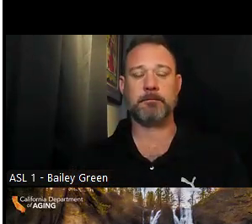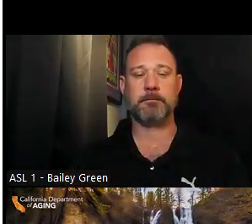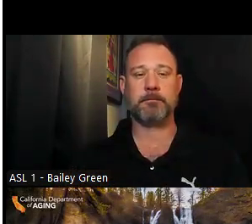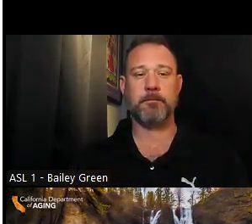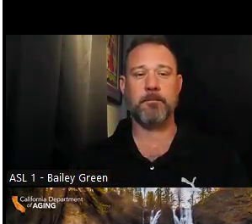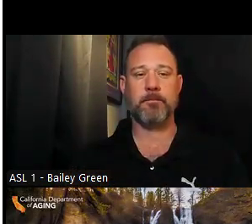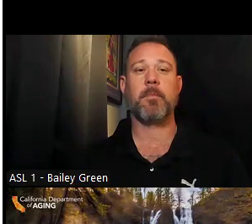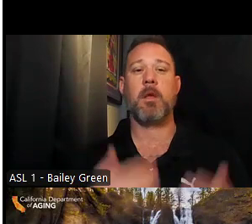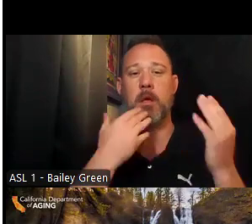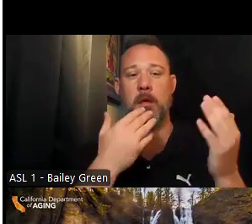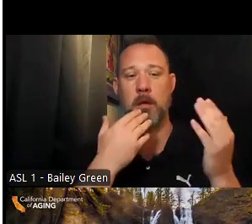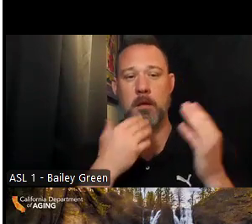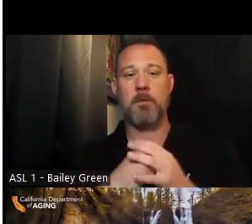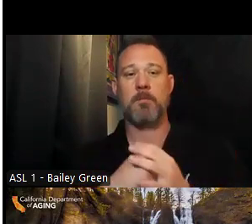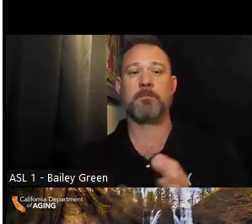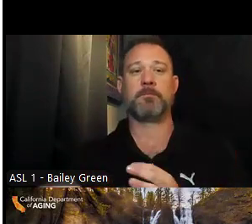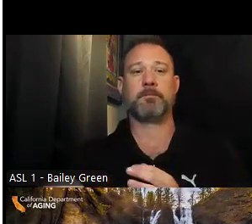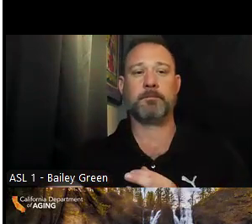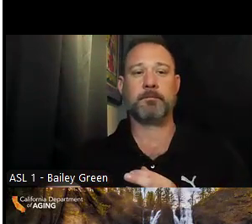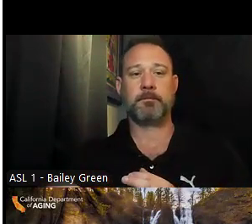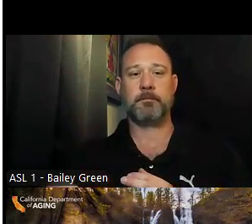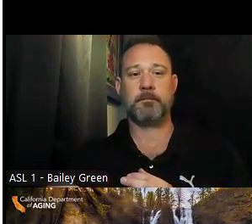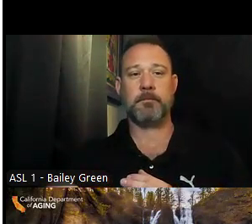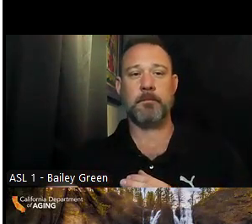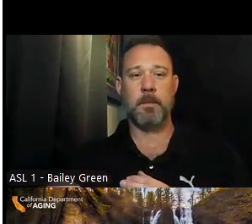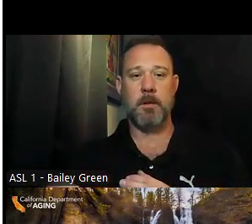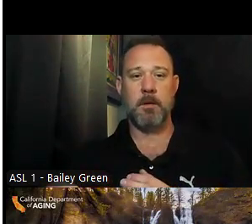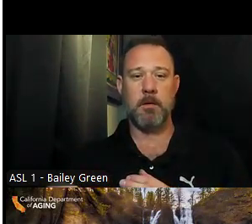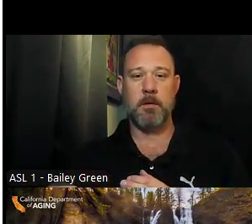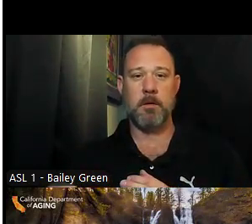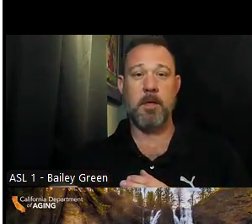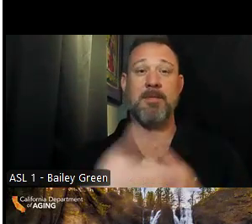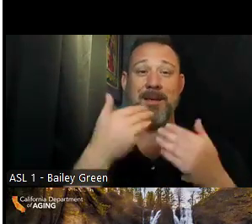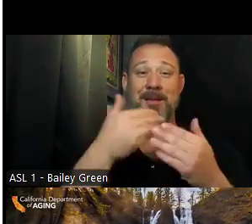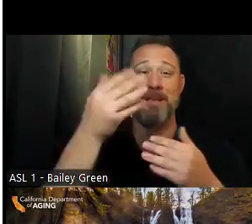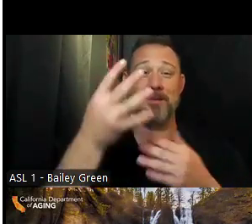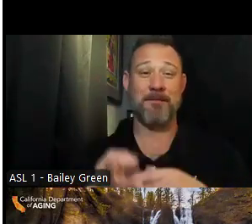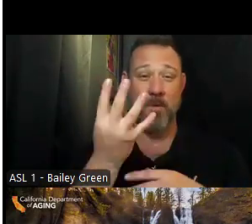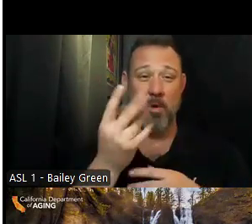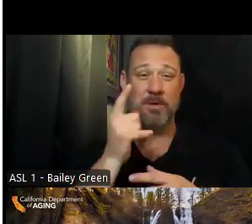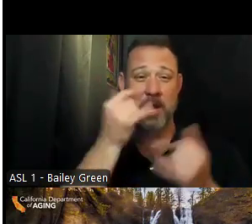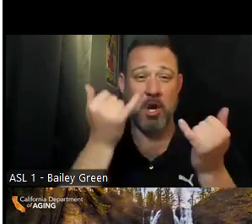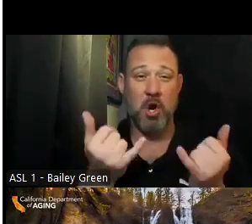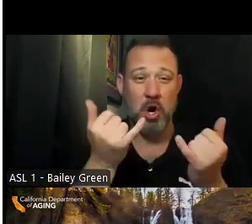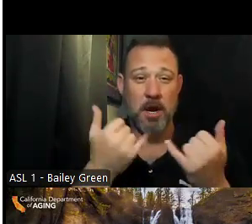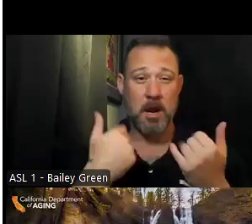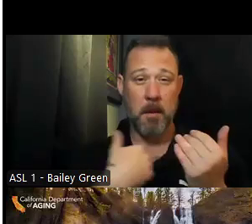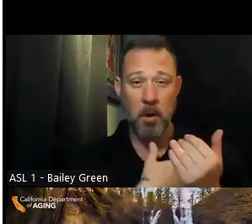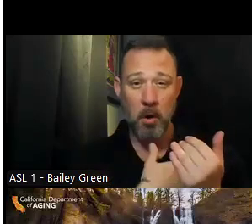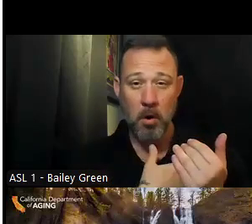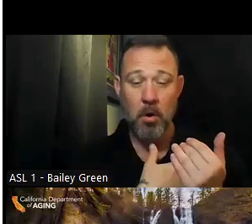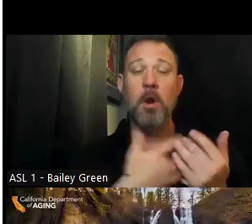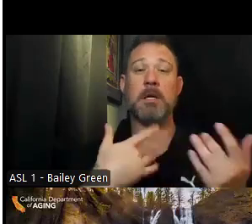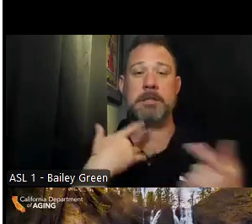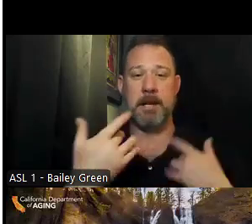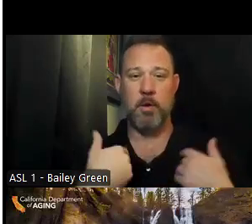Thank you, Callie. On the next 4 slides, we'll see our EDJCC current and new members. We're really excited to have our